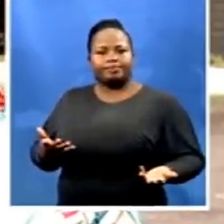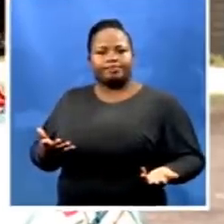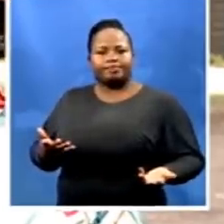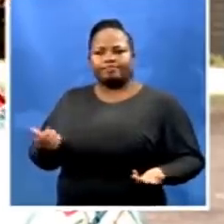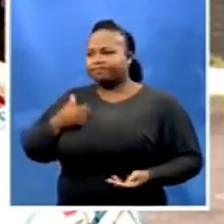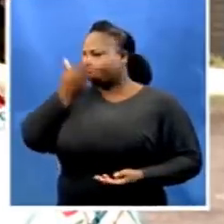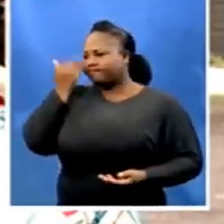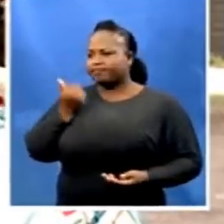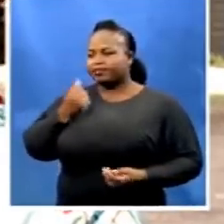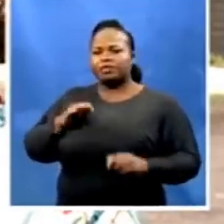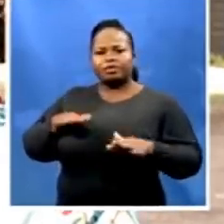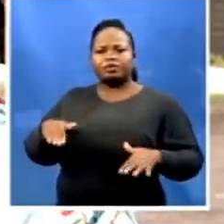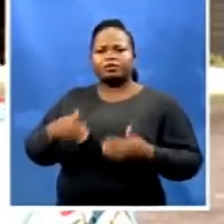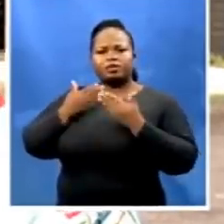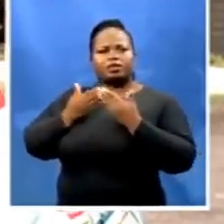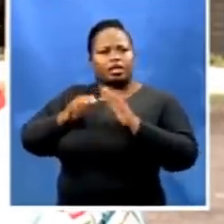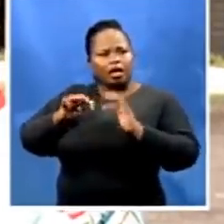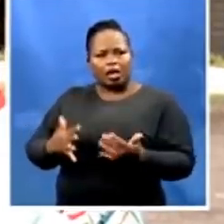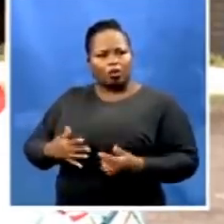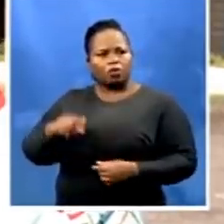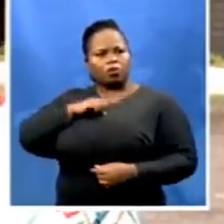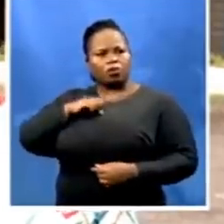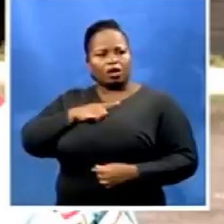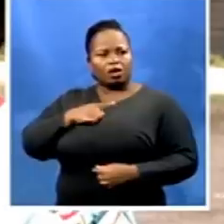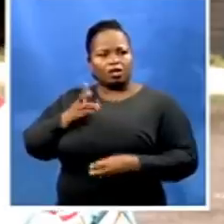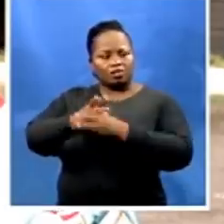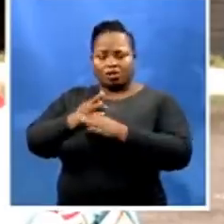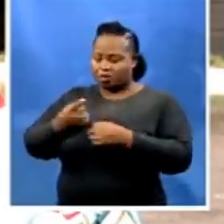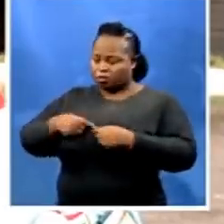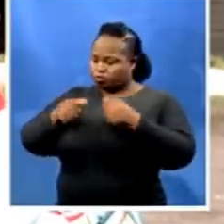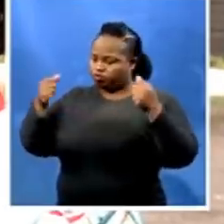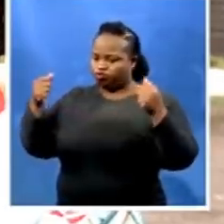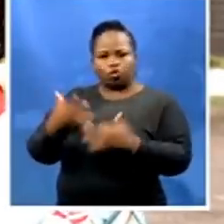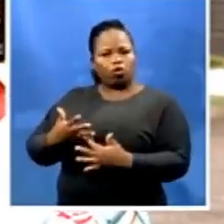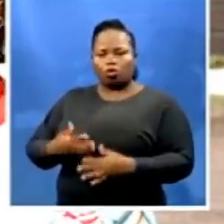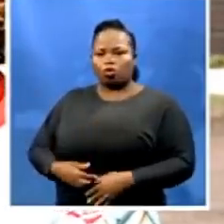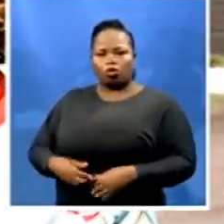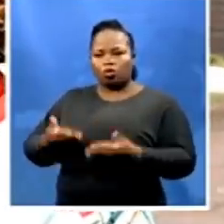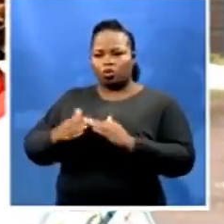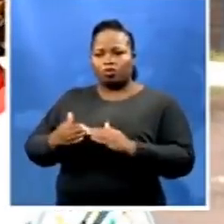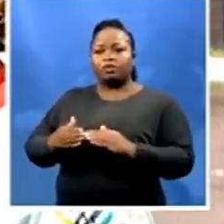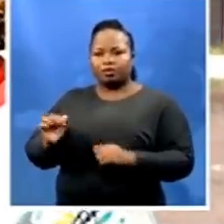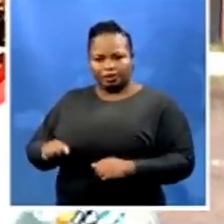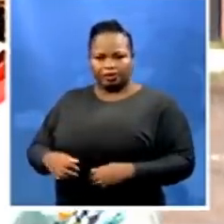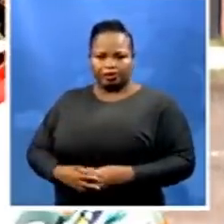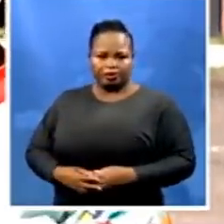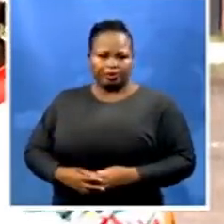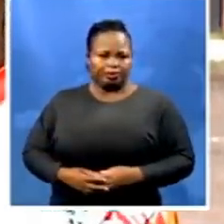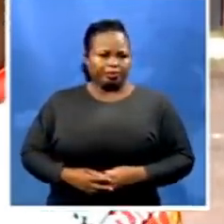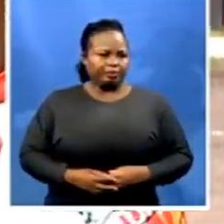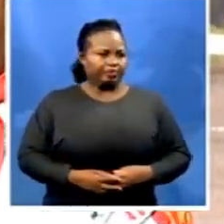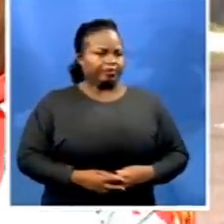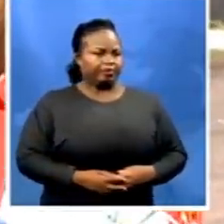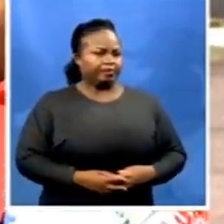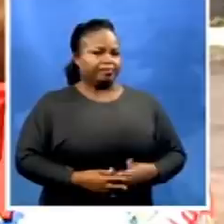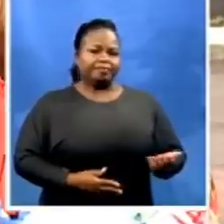very shocked as a parents and as a community. Obviously, you can't really speak to the